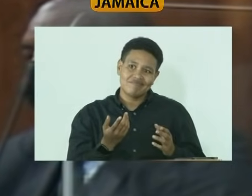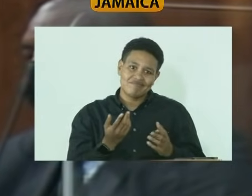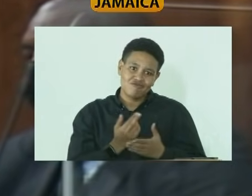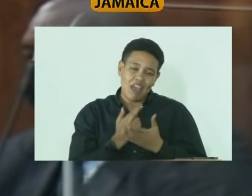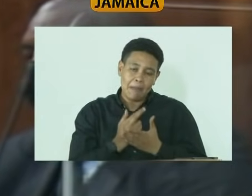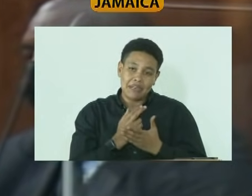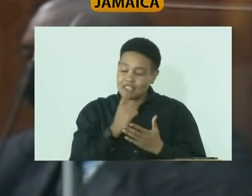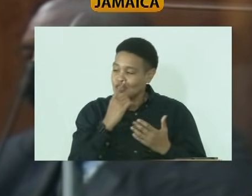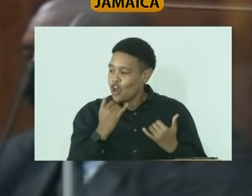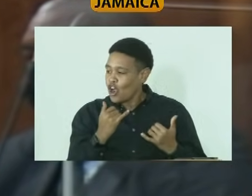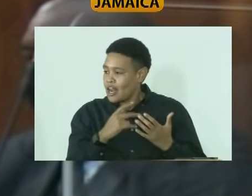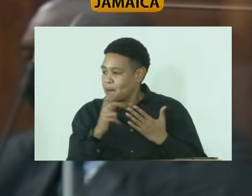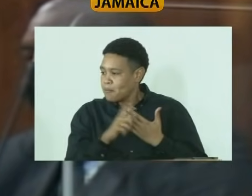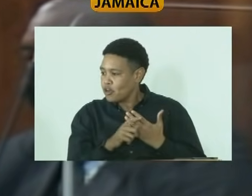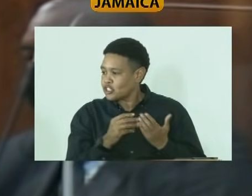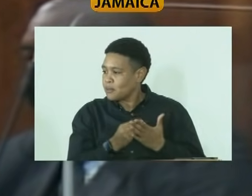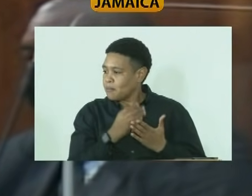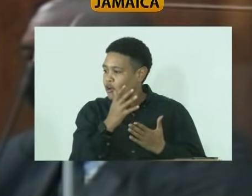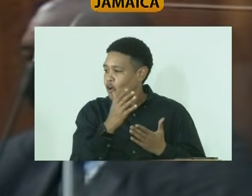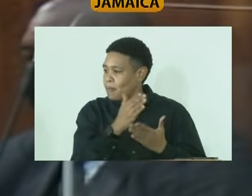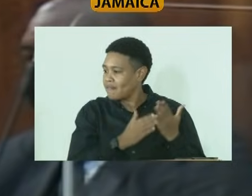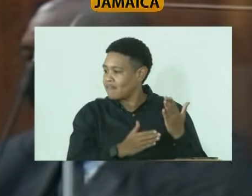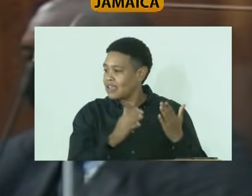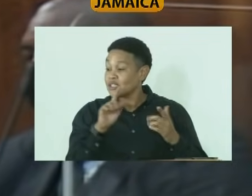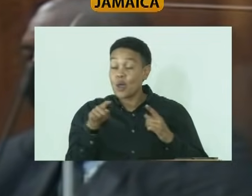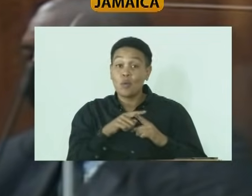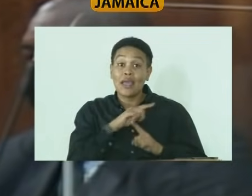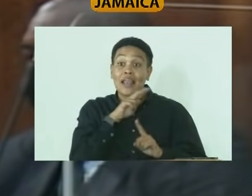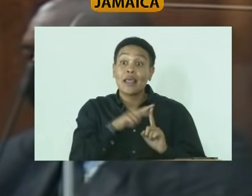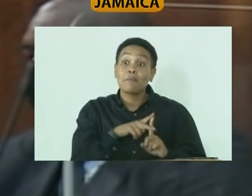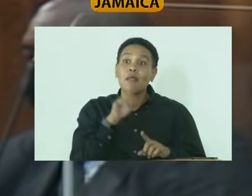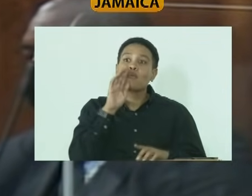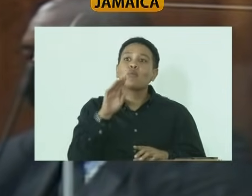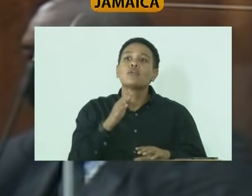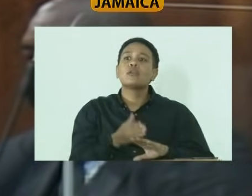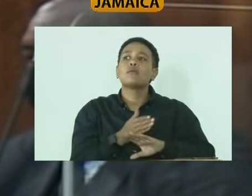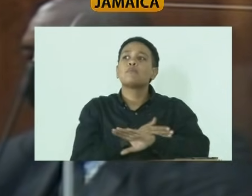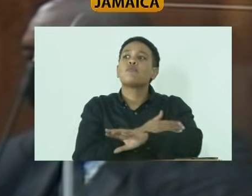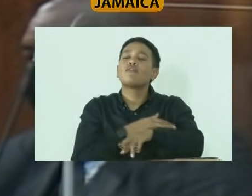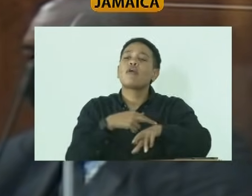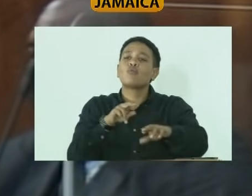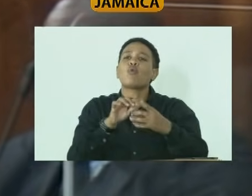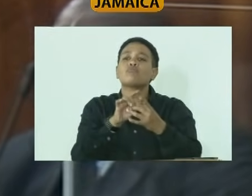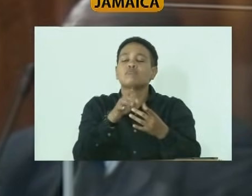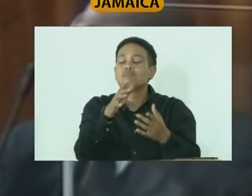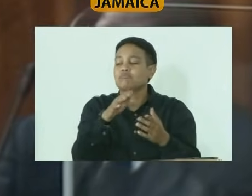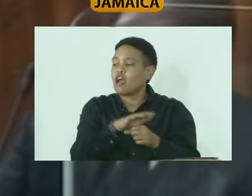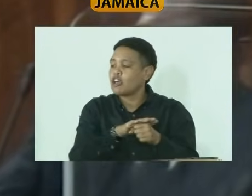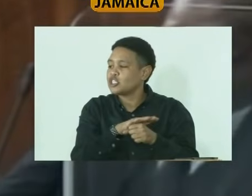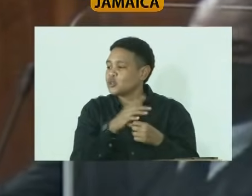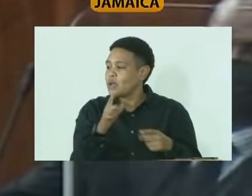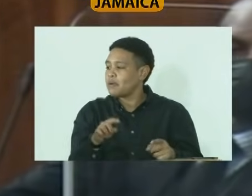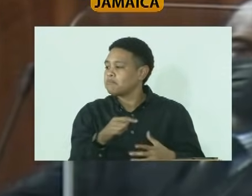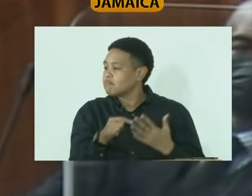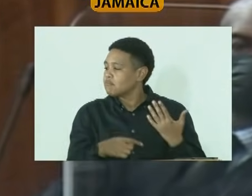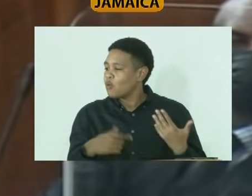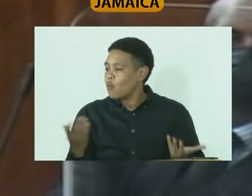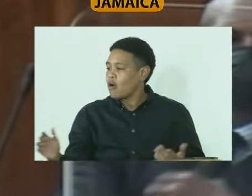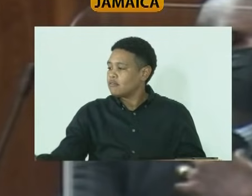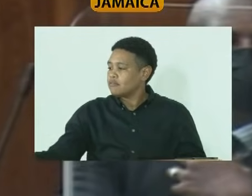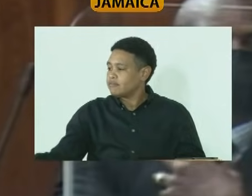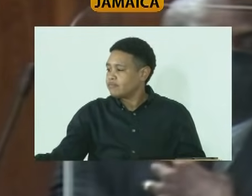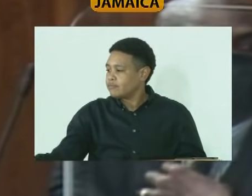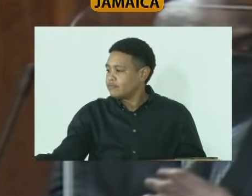when implemented, will significantly improve the road network across the constituency. These are